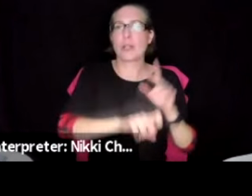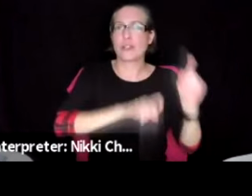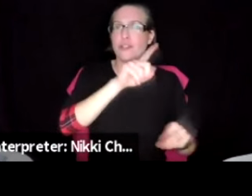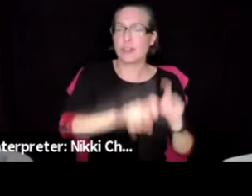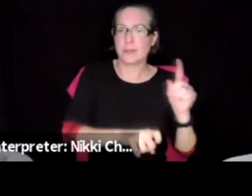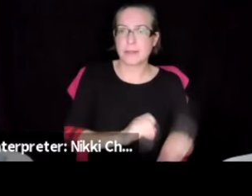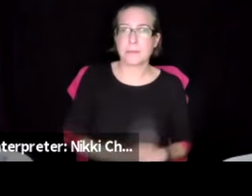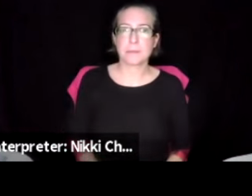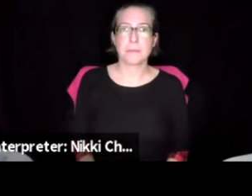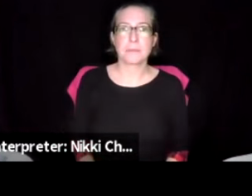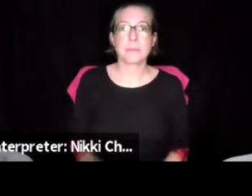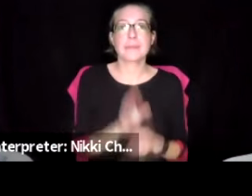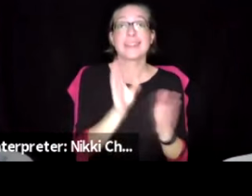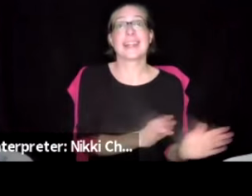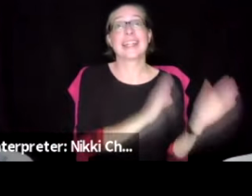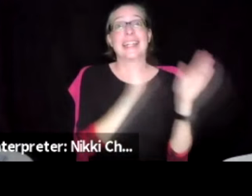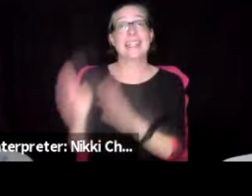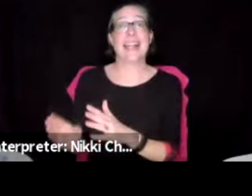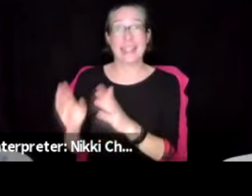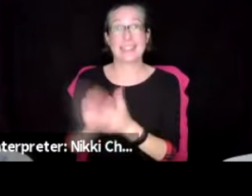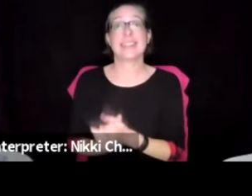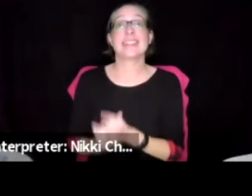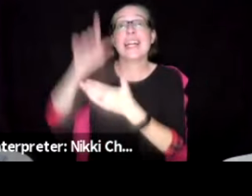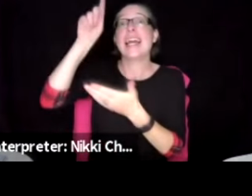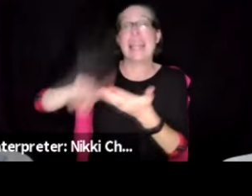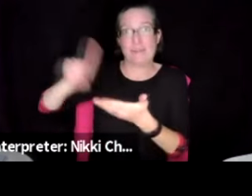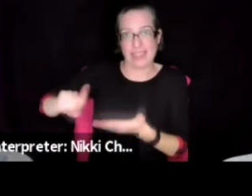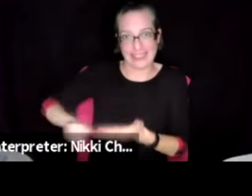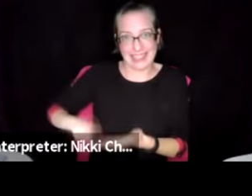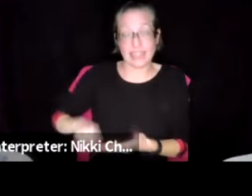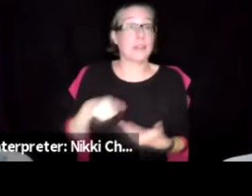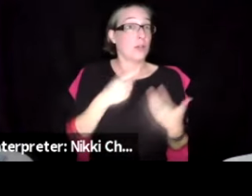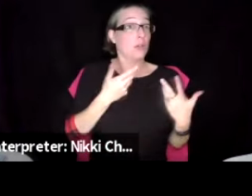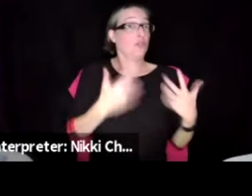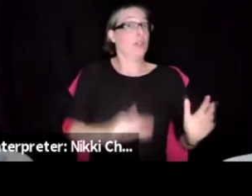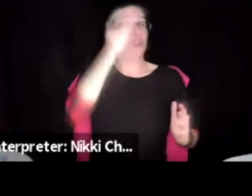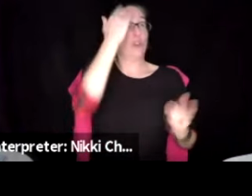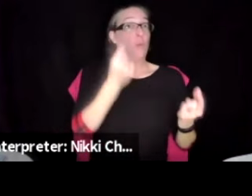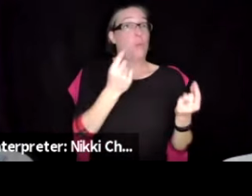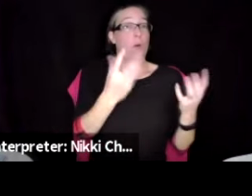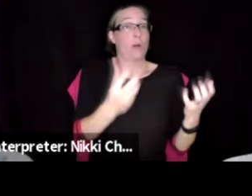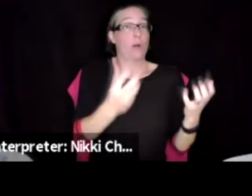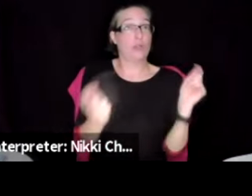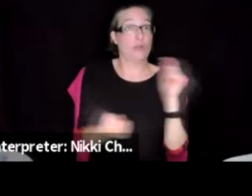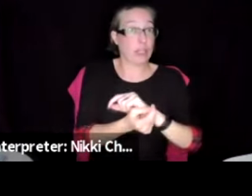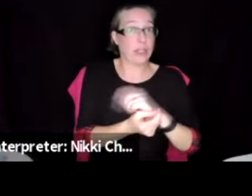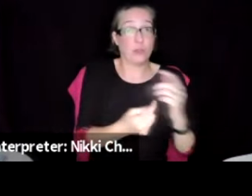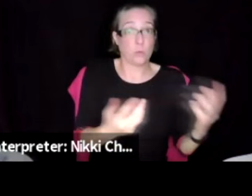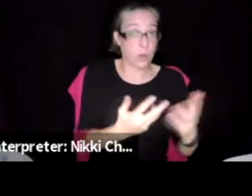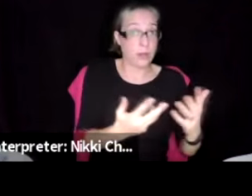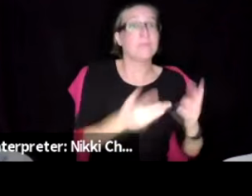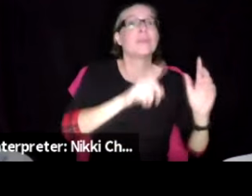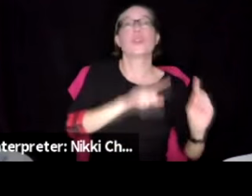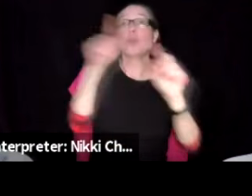Next, you investigate. So once you know what you want to change, you go out and collect and analyze